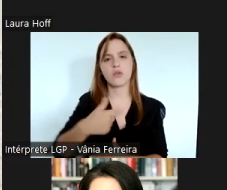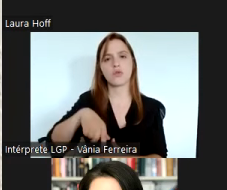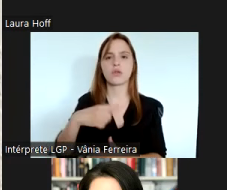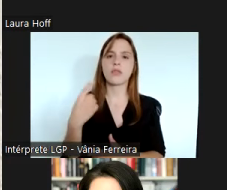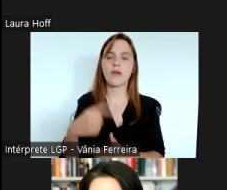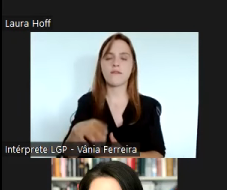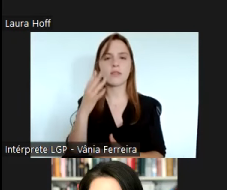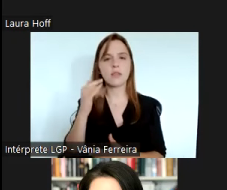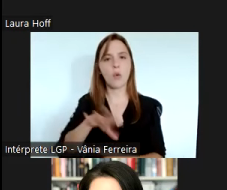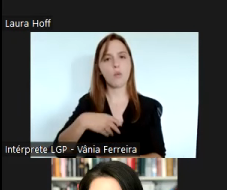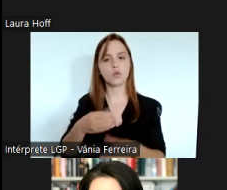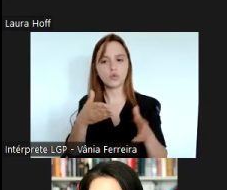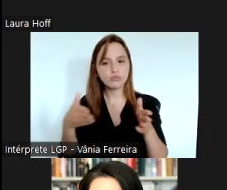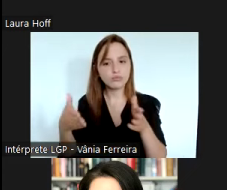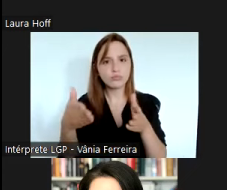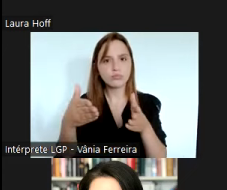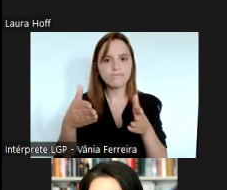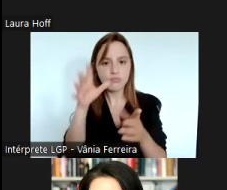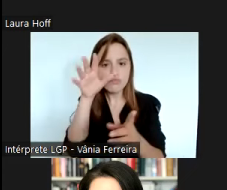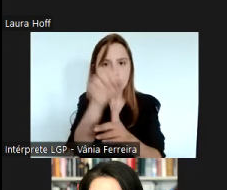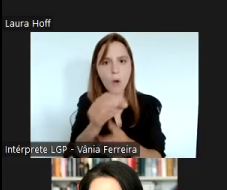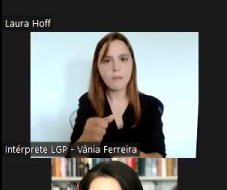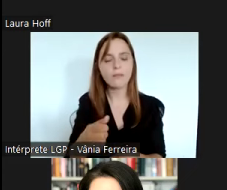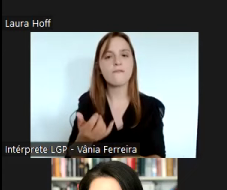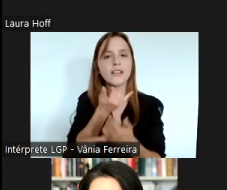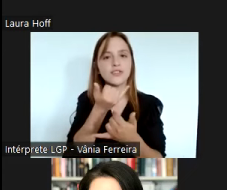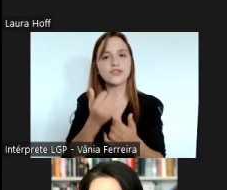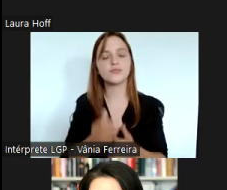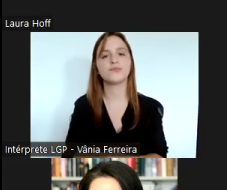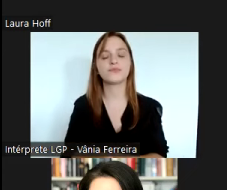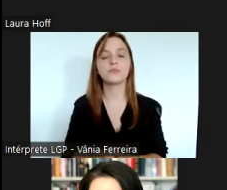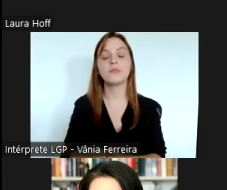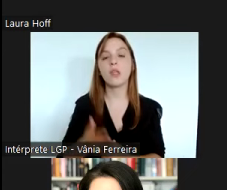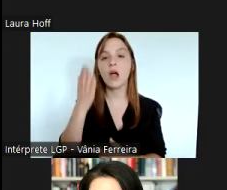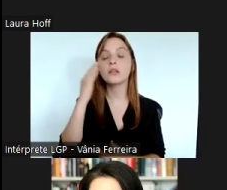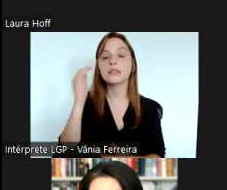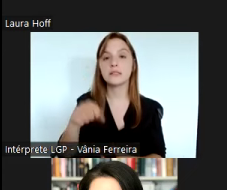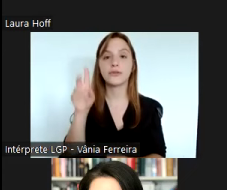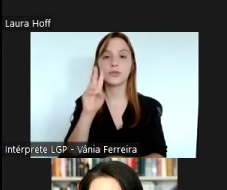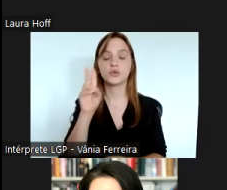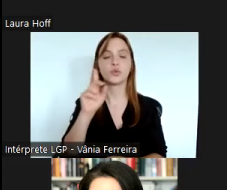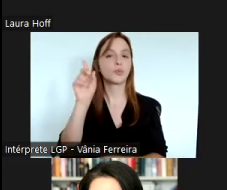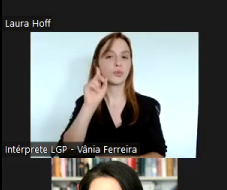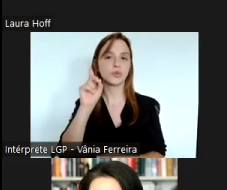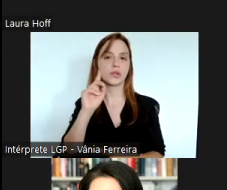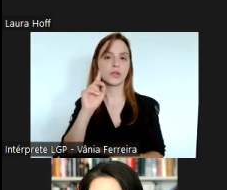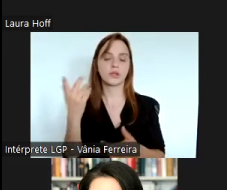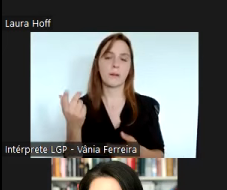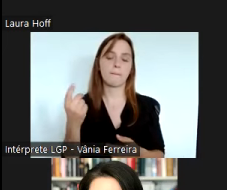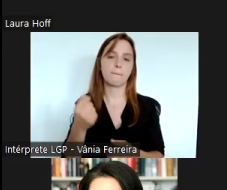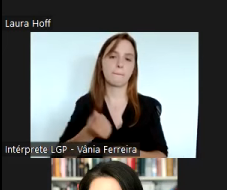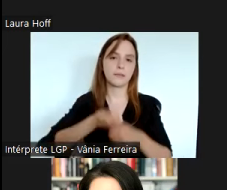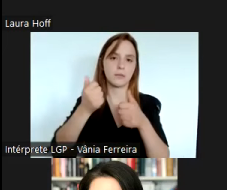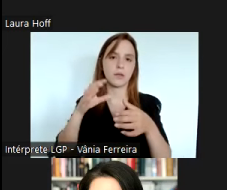world. I think these values are really important, especially the diversity